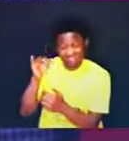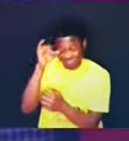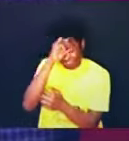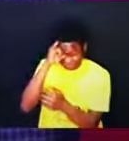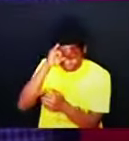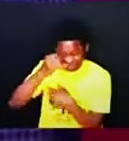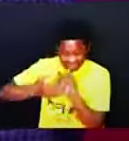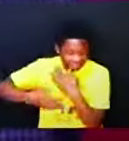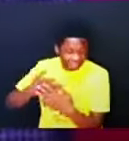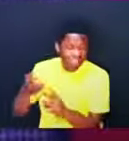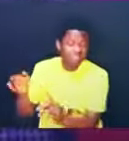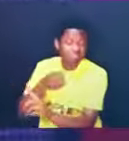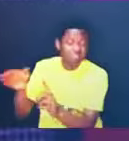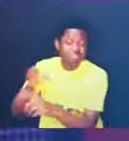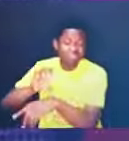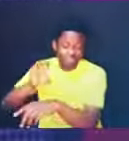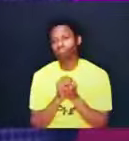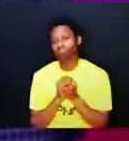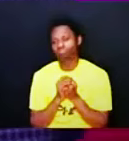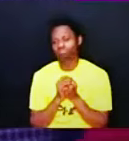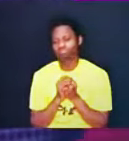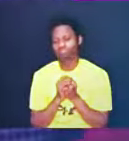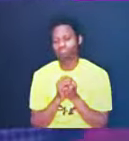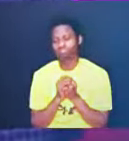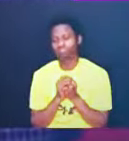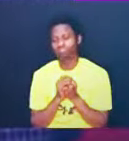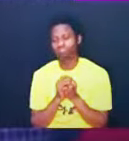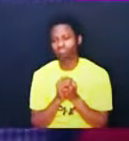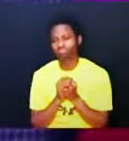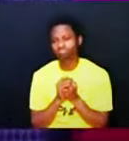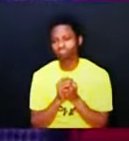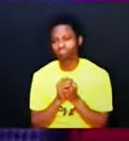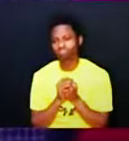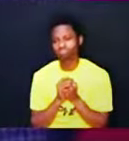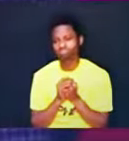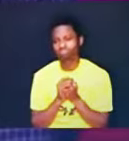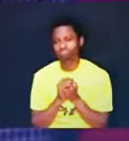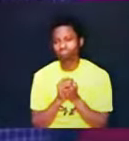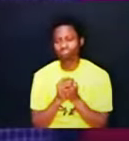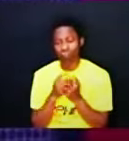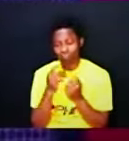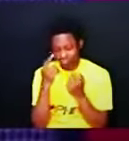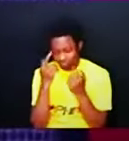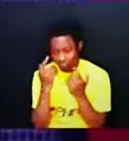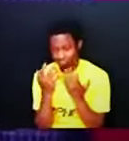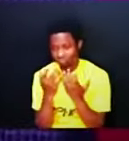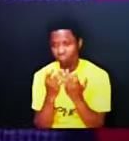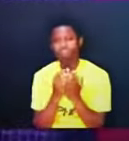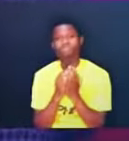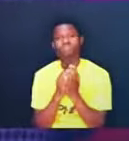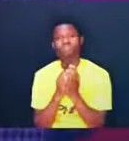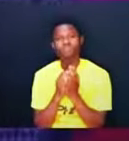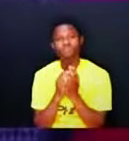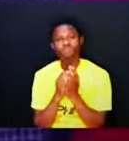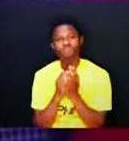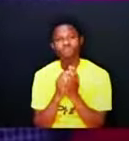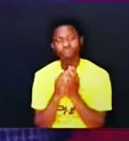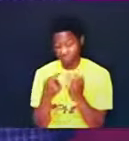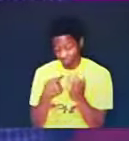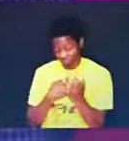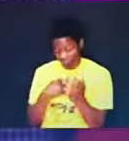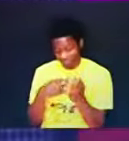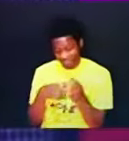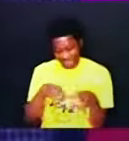oniedimfo nanso we humi mobro if he said na minim na me yeye no gia manye manie no mu. I acted